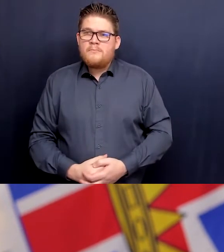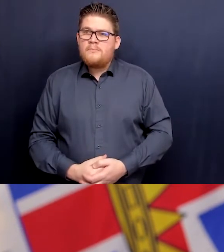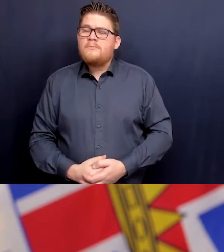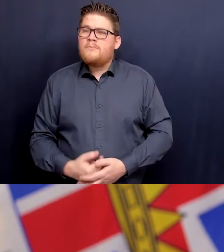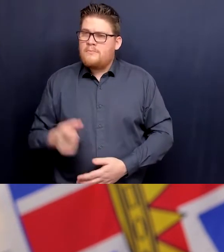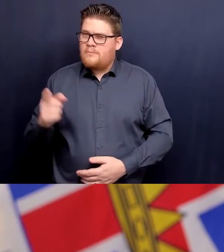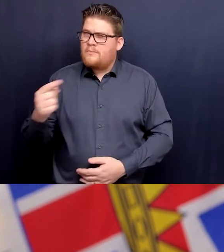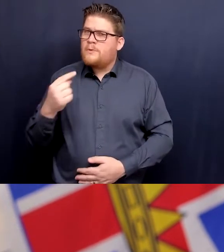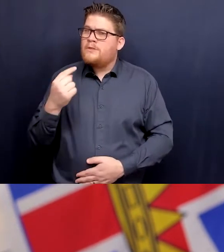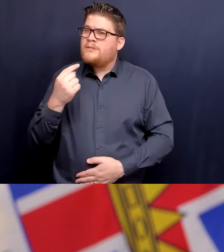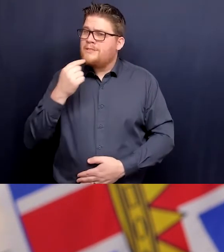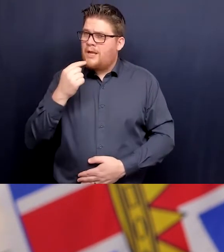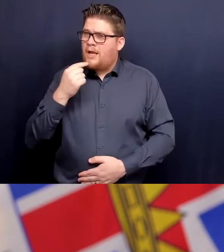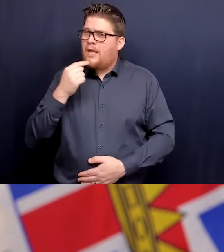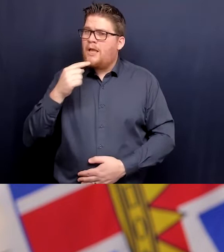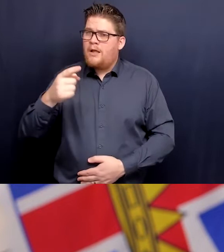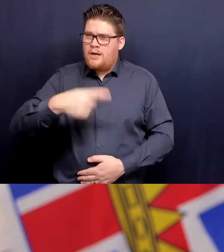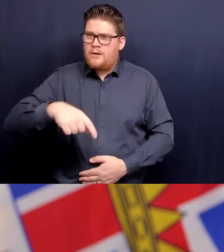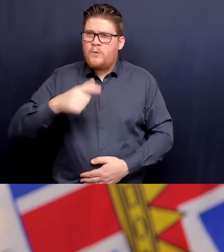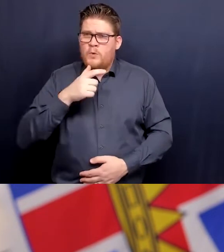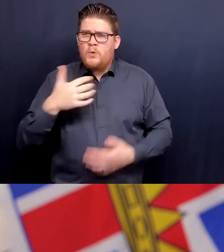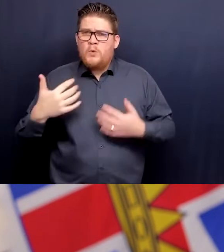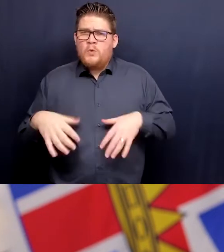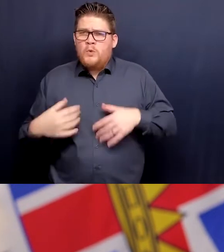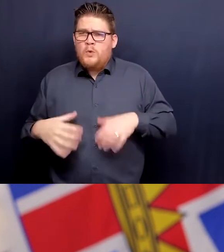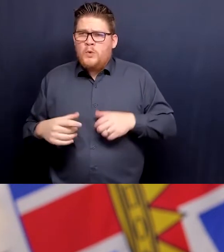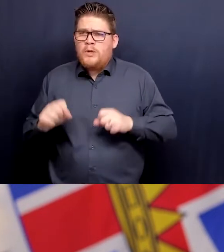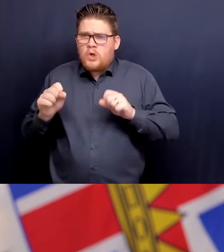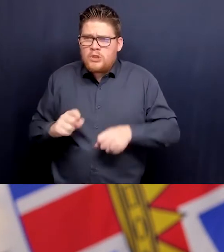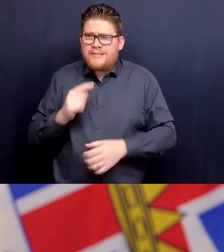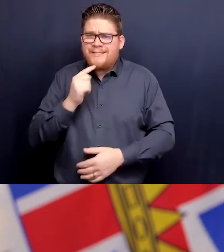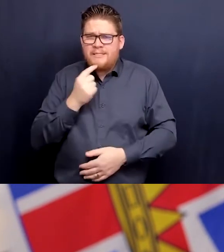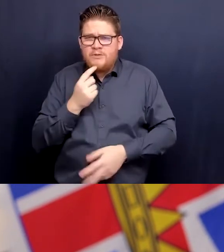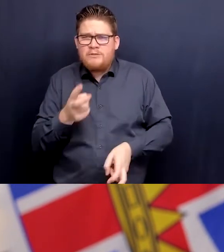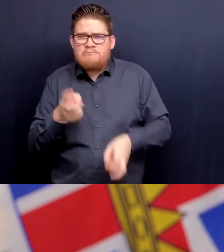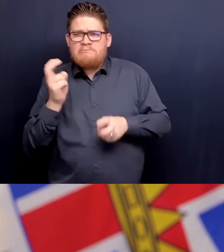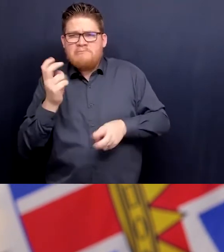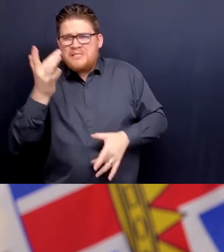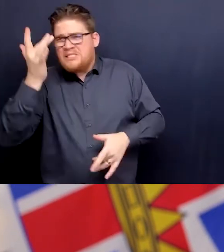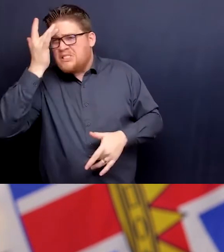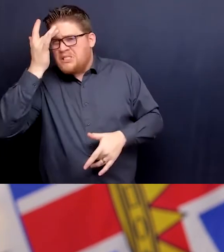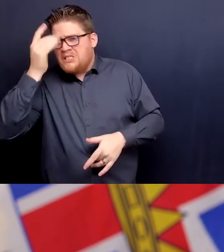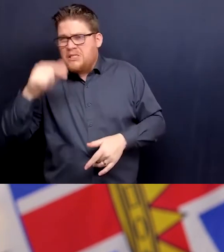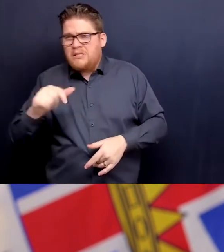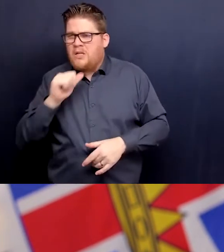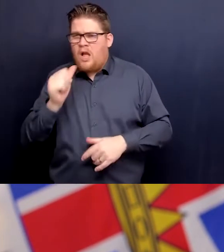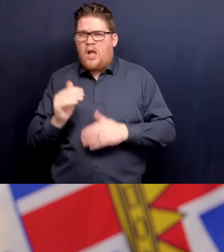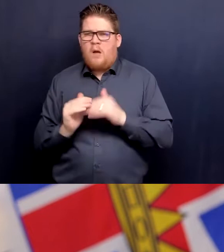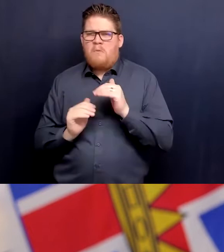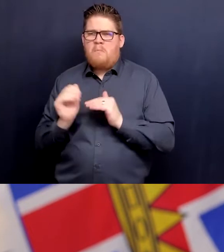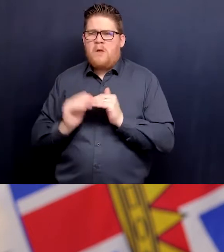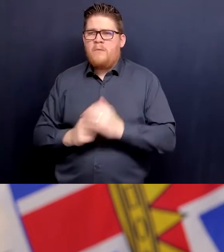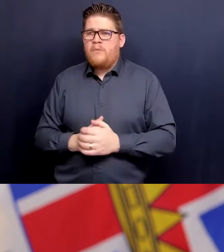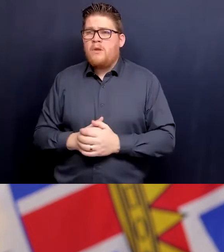are susceptible to severe outcomes to COVID. But for people at high risk, it's not a matter of comfort for them. It's a matter